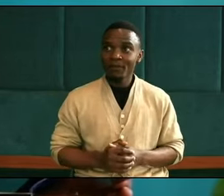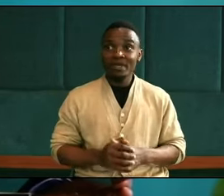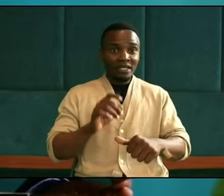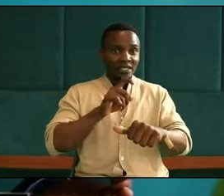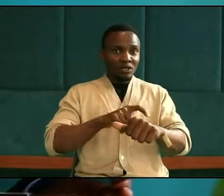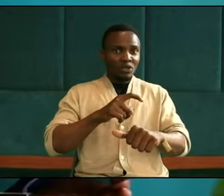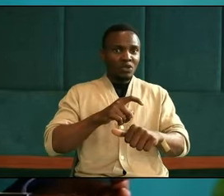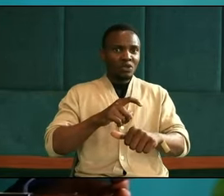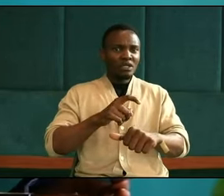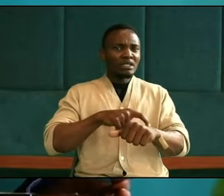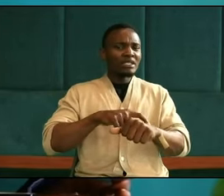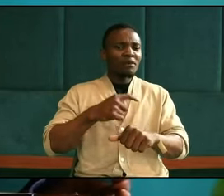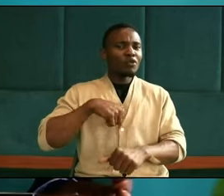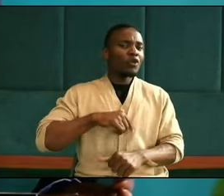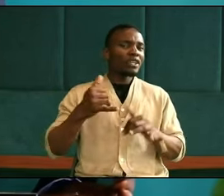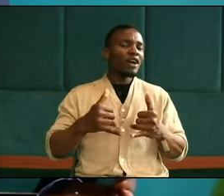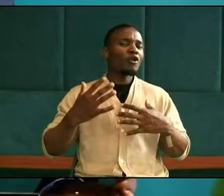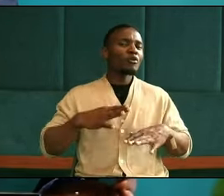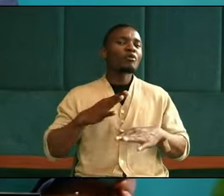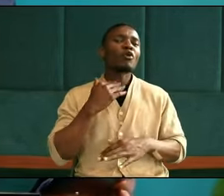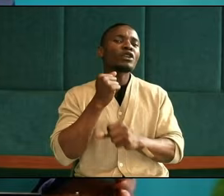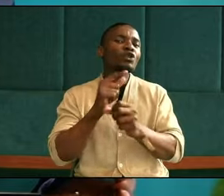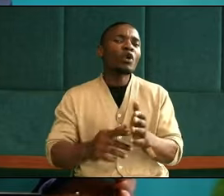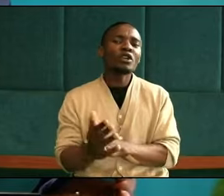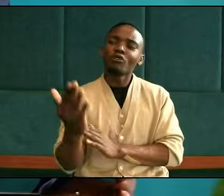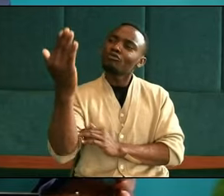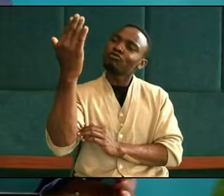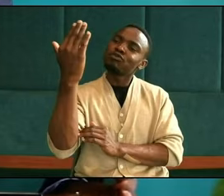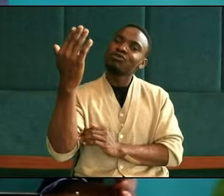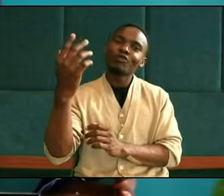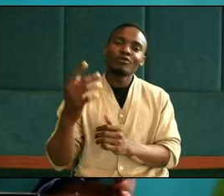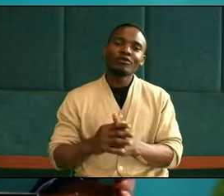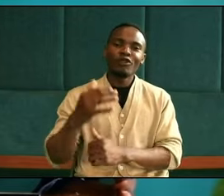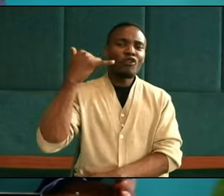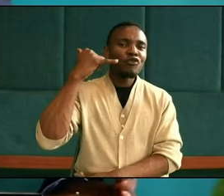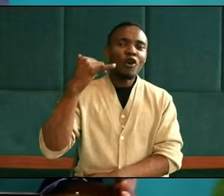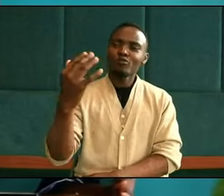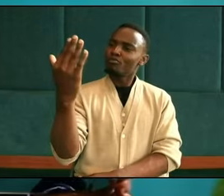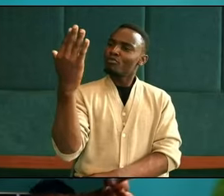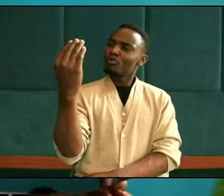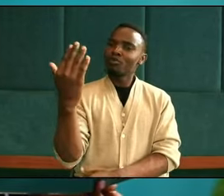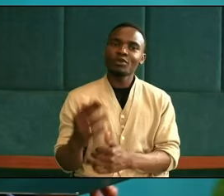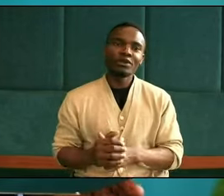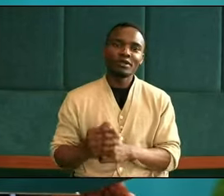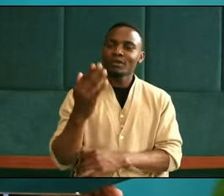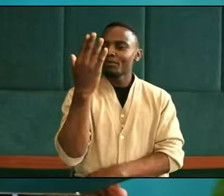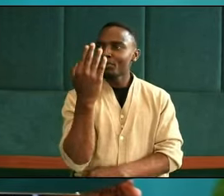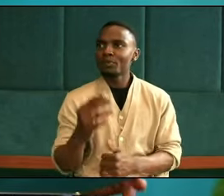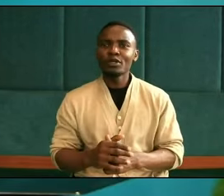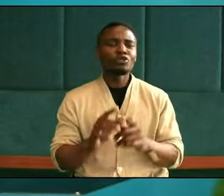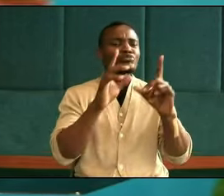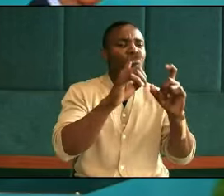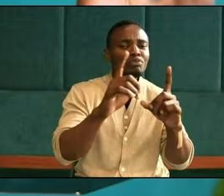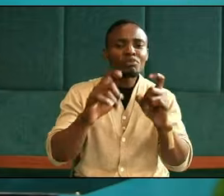a selfie age, people take posts of themselves, of your children, of your birthdays, of your